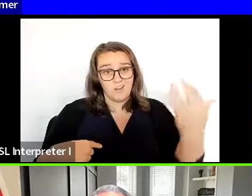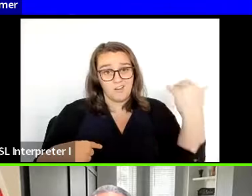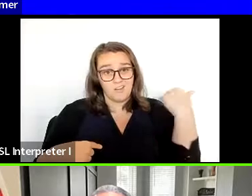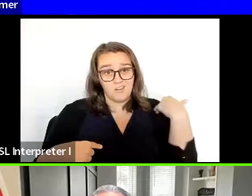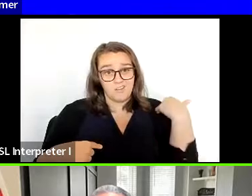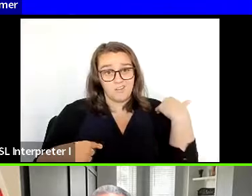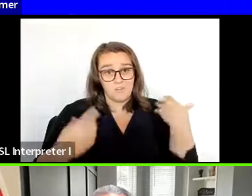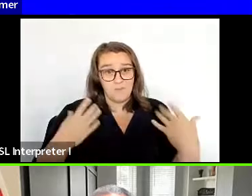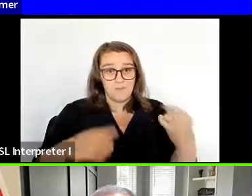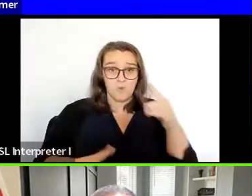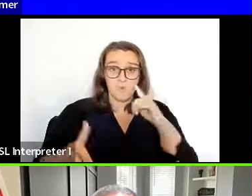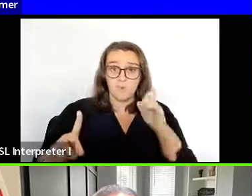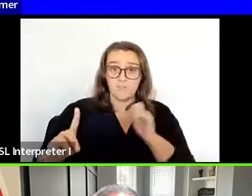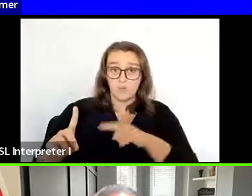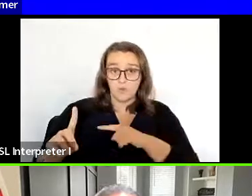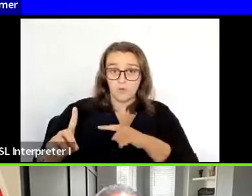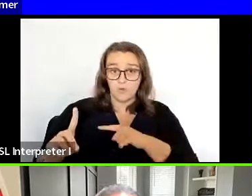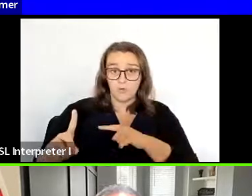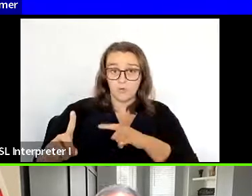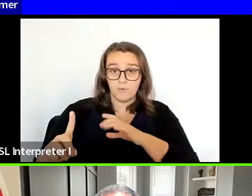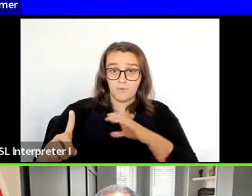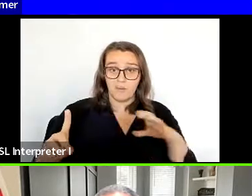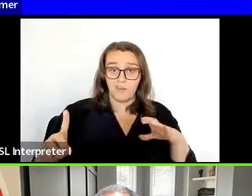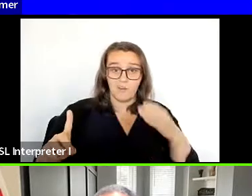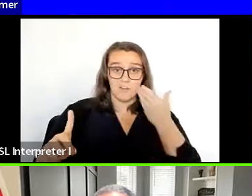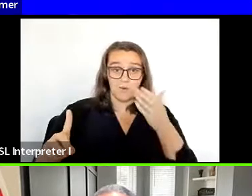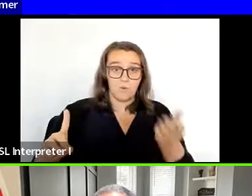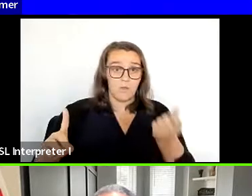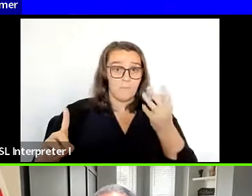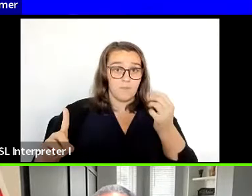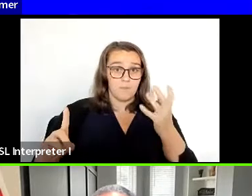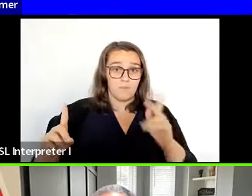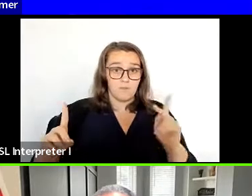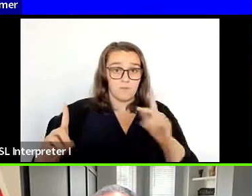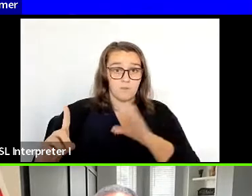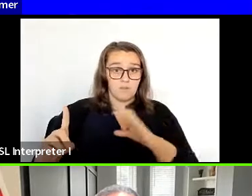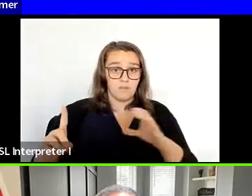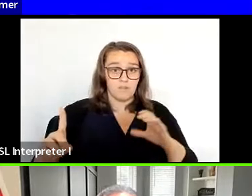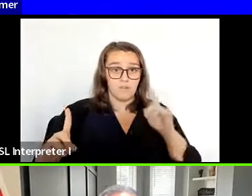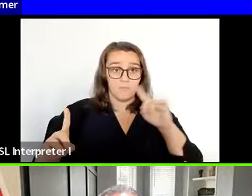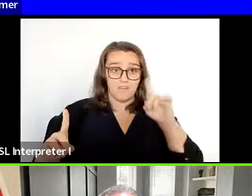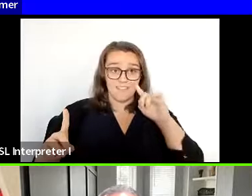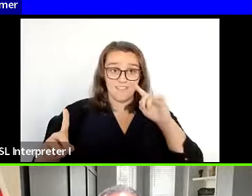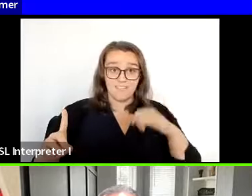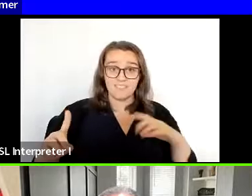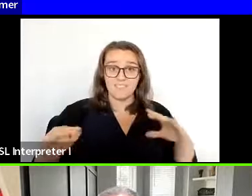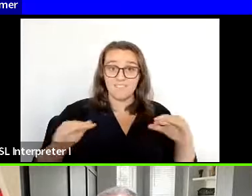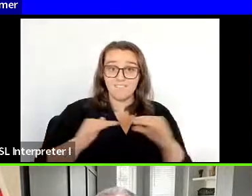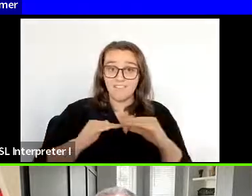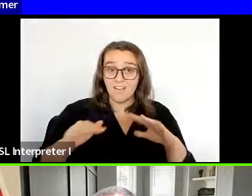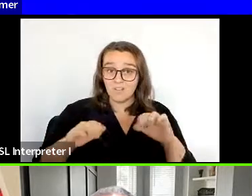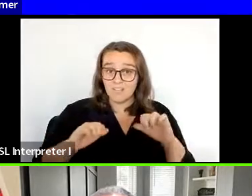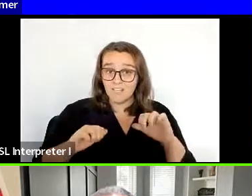for you, Mr. Chairman, because I don't know how many people were on the council at the time, but I believe it dates back to the Fair Leave Act of 2014.